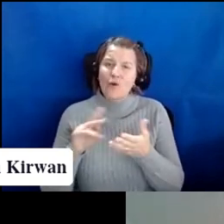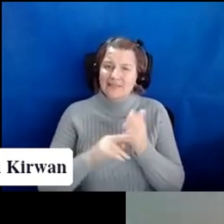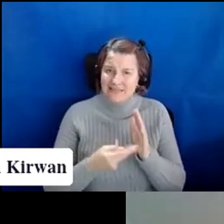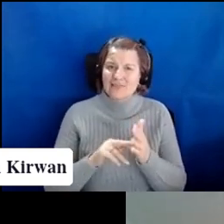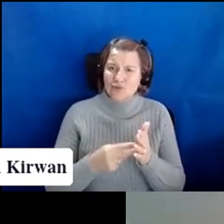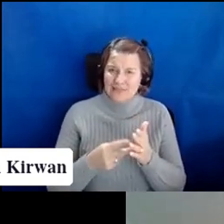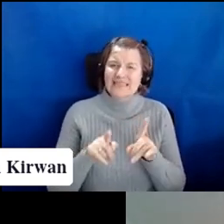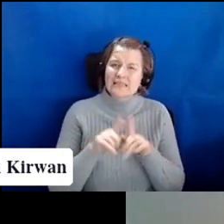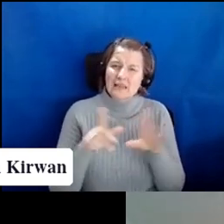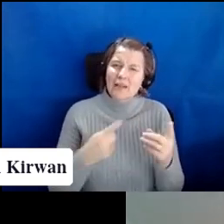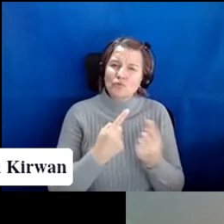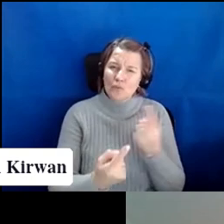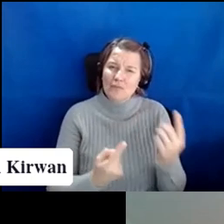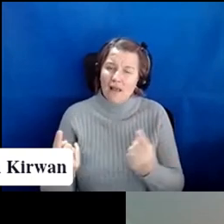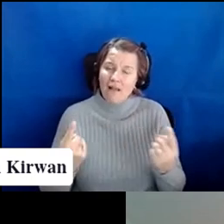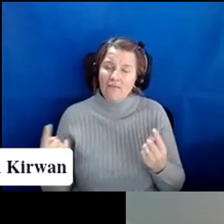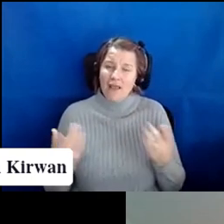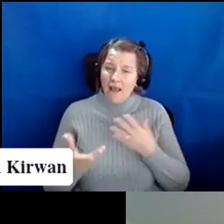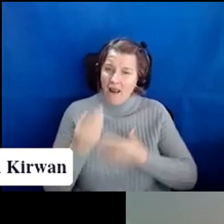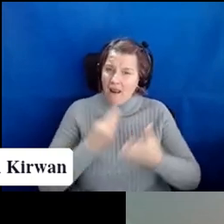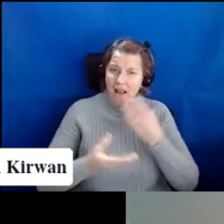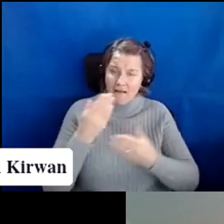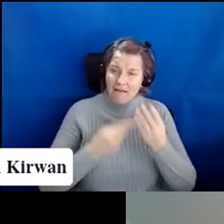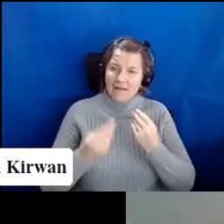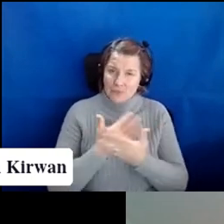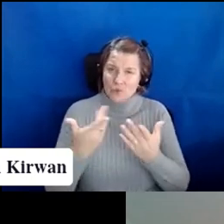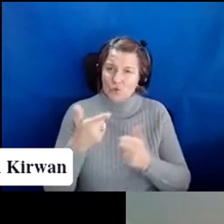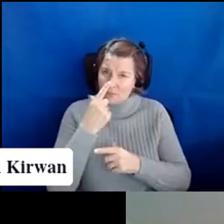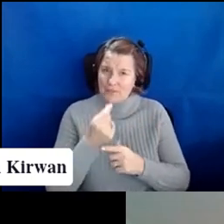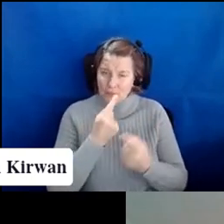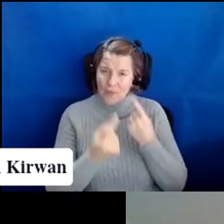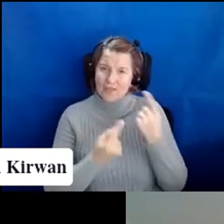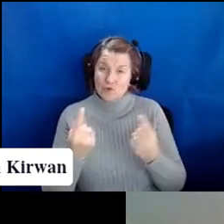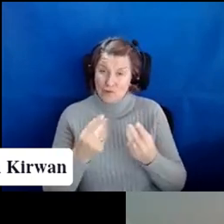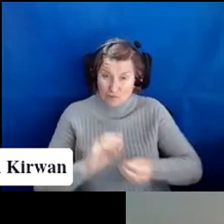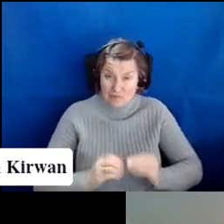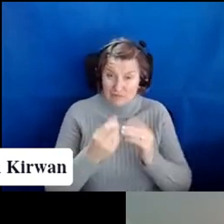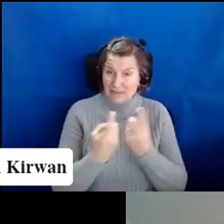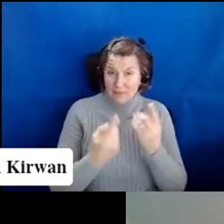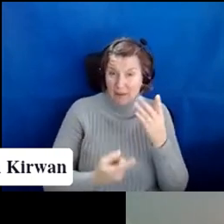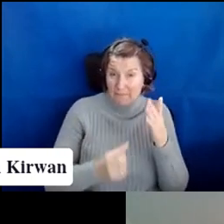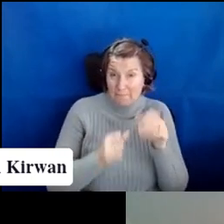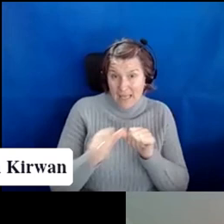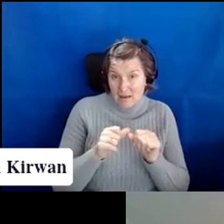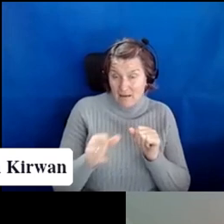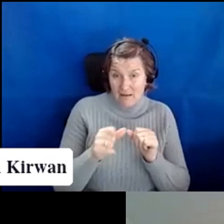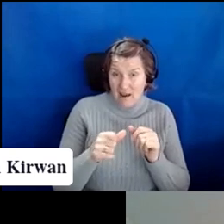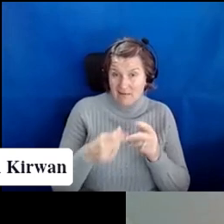to yourselves and learning as much as possible from each other to create something better and embedding the learning